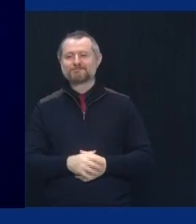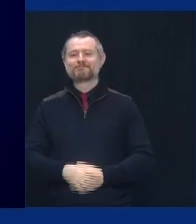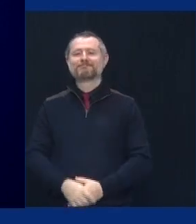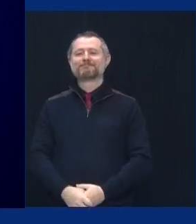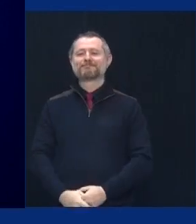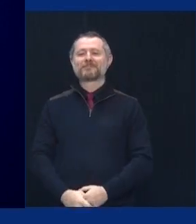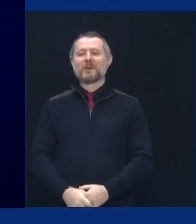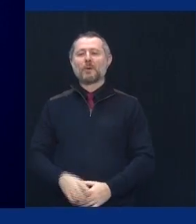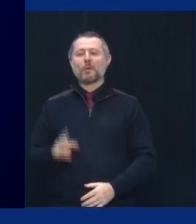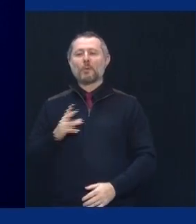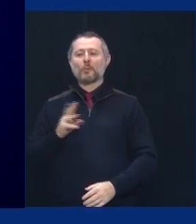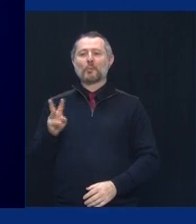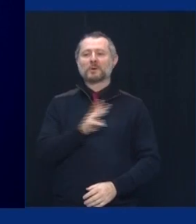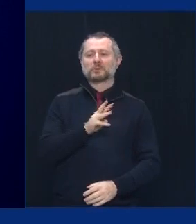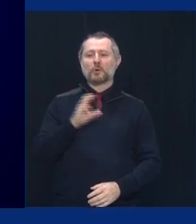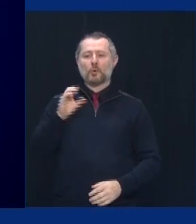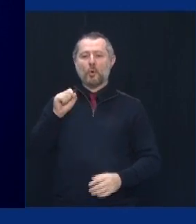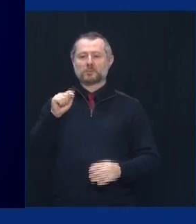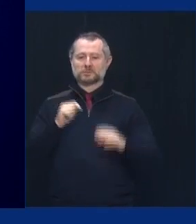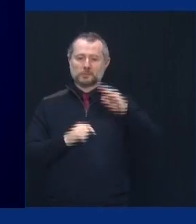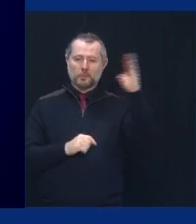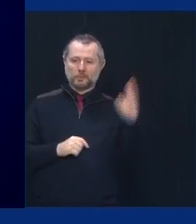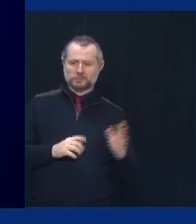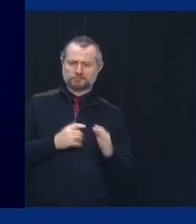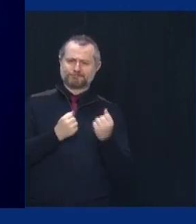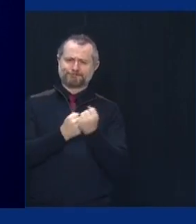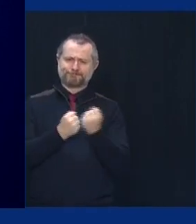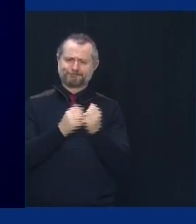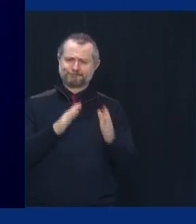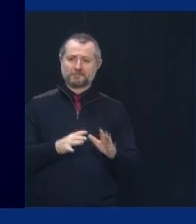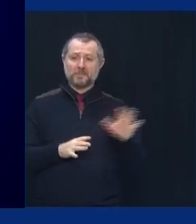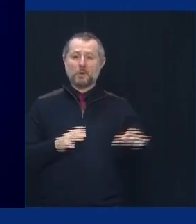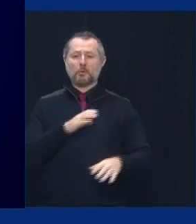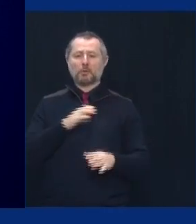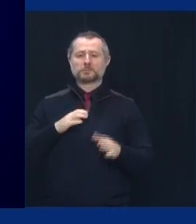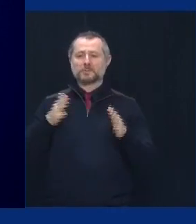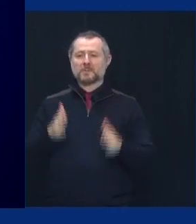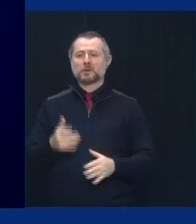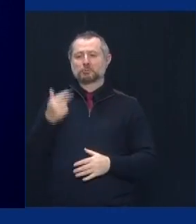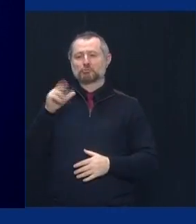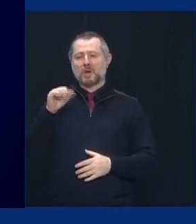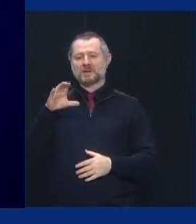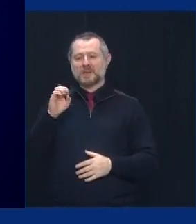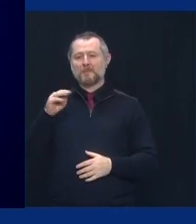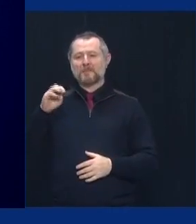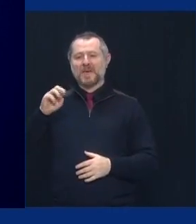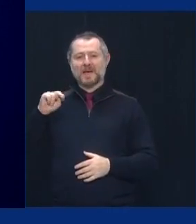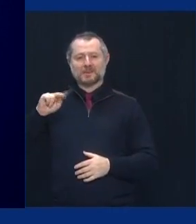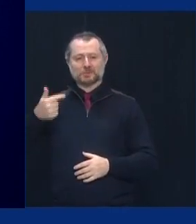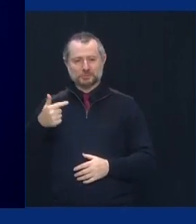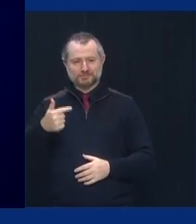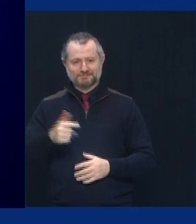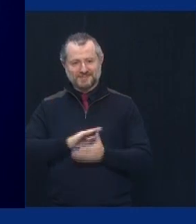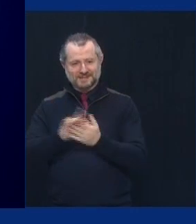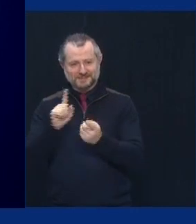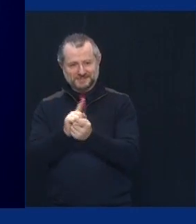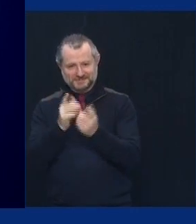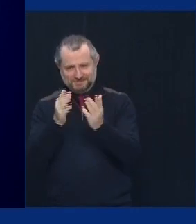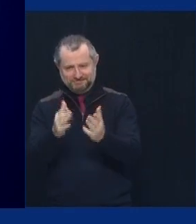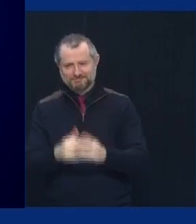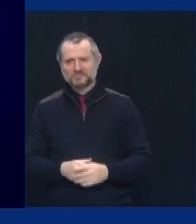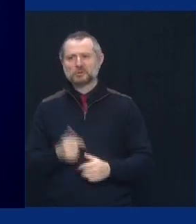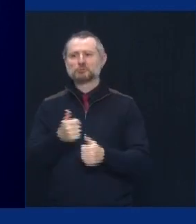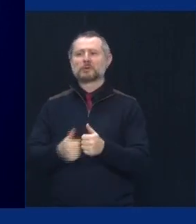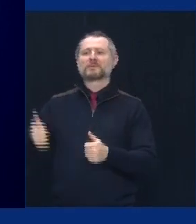West Coast champion. Congressmember Grace Meng, pleasure to be with you, who's the chair of the Asian